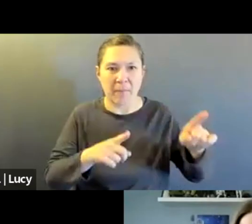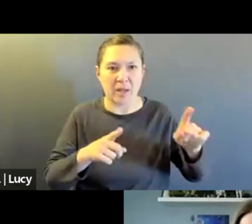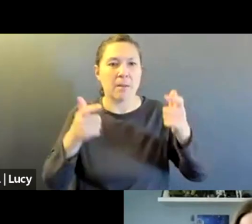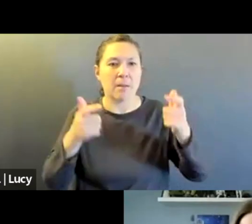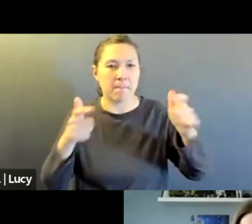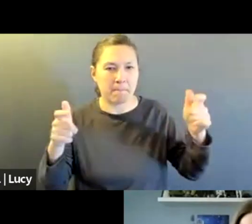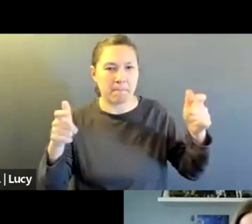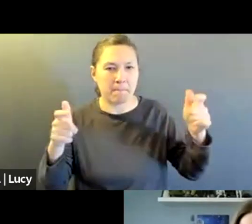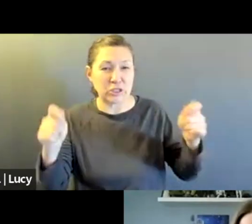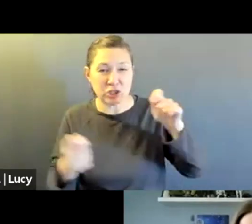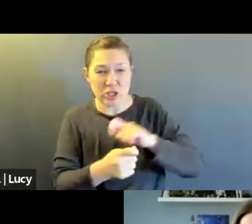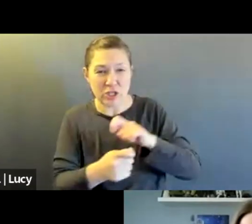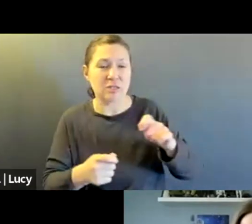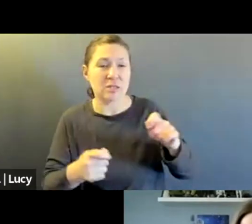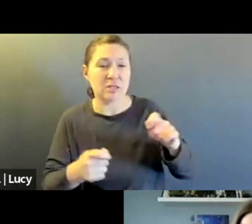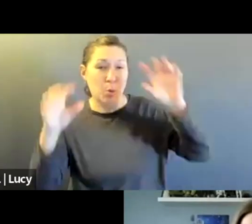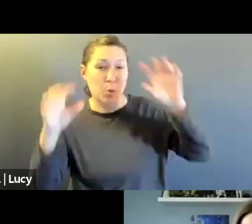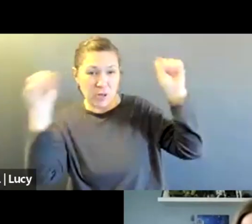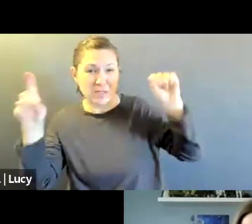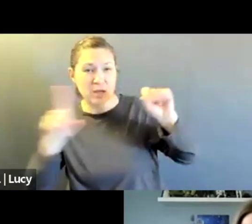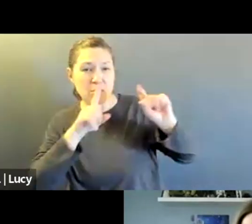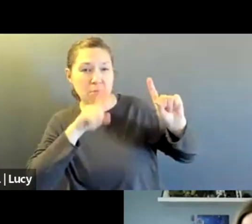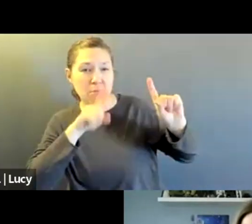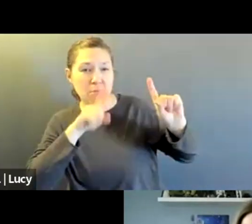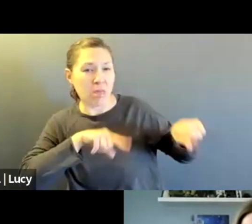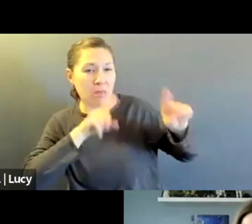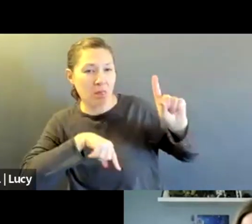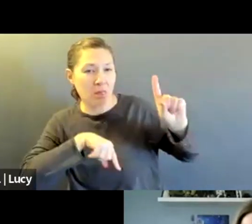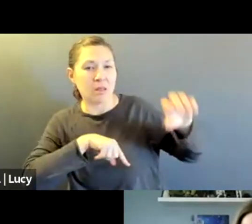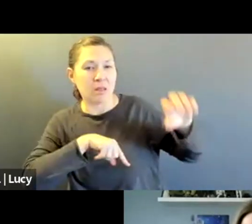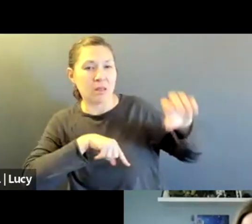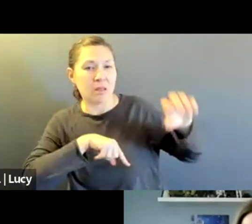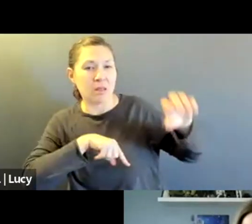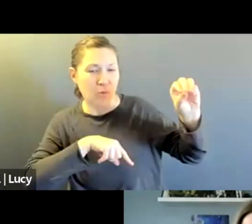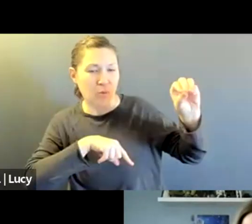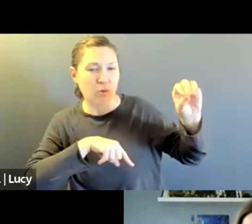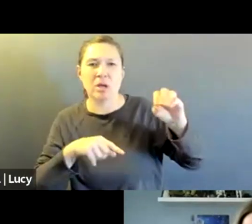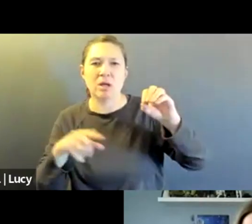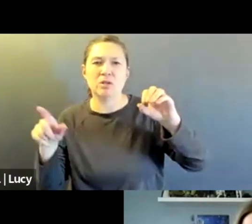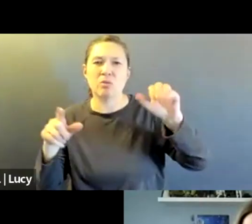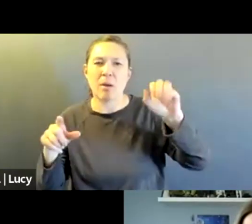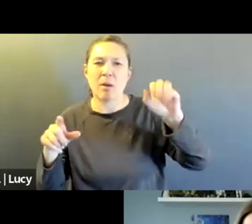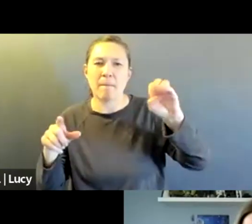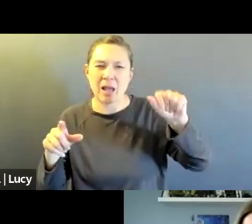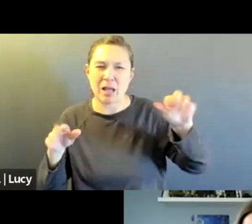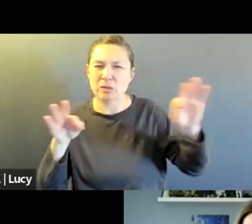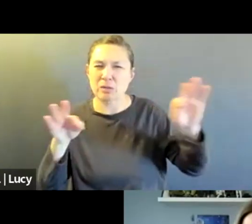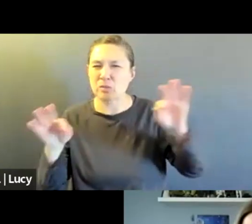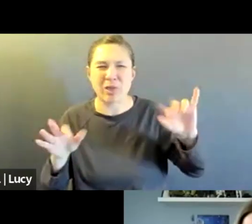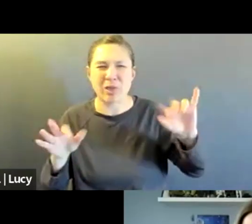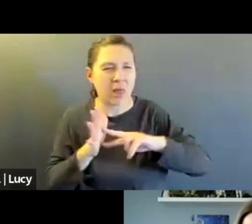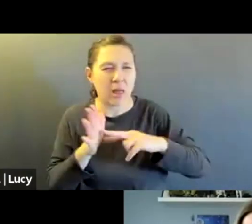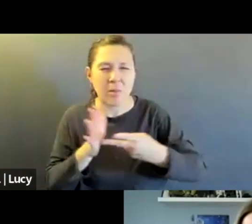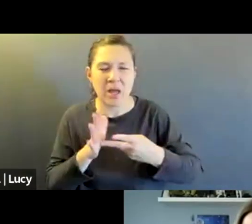from the president. And Amanda's going to walk us through what that really means, some facts around that, and then we'll break that down into what does